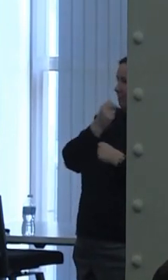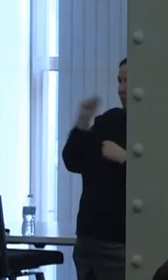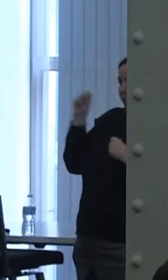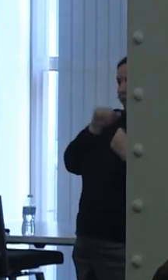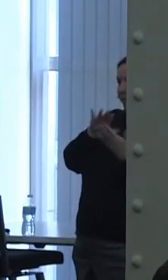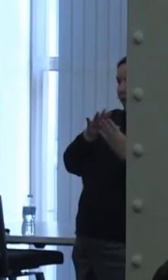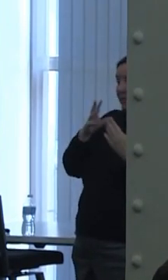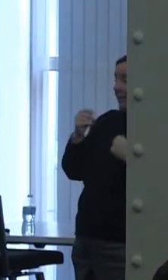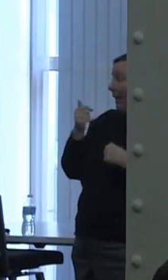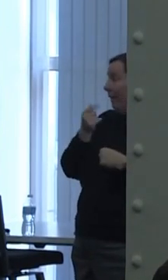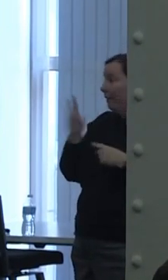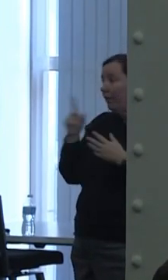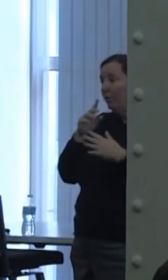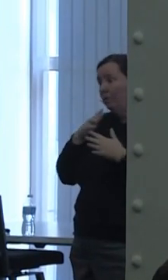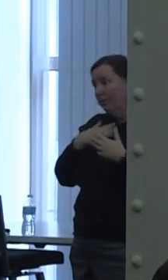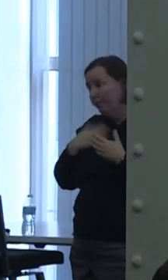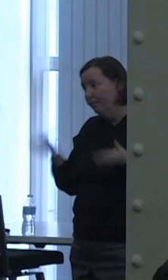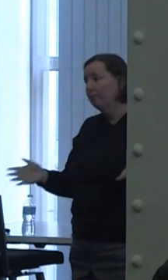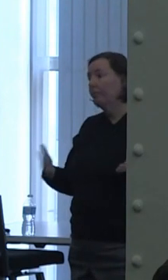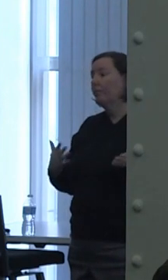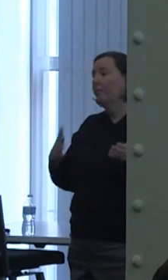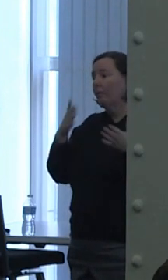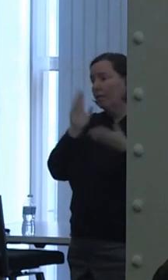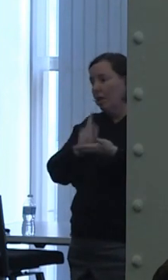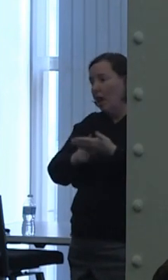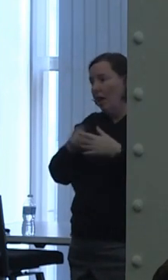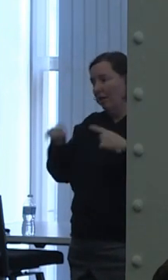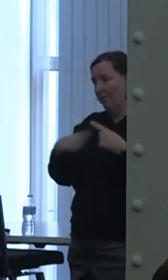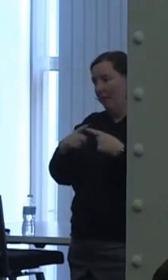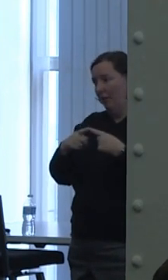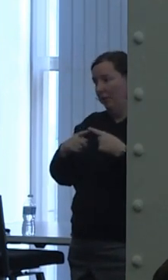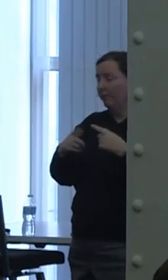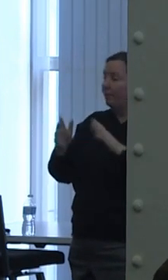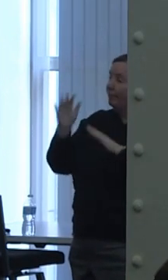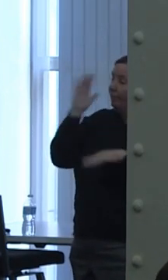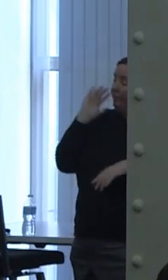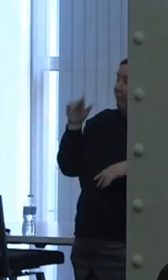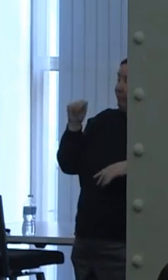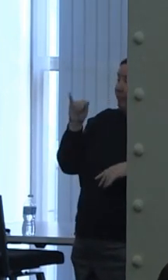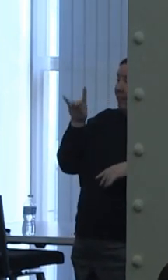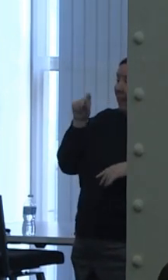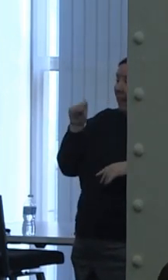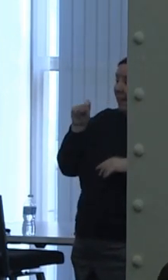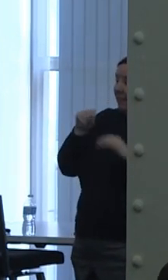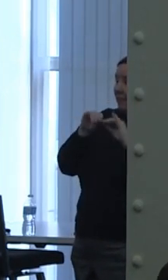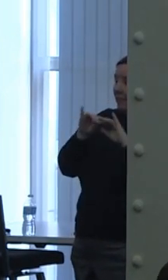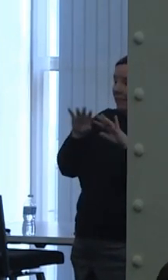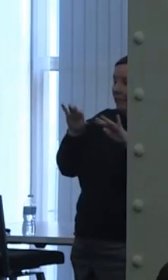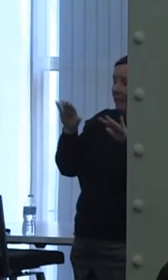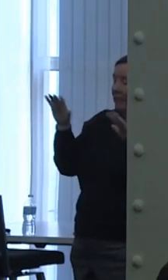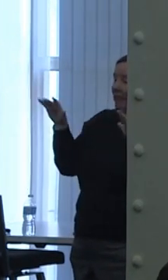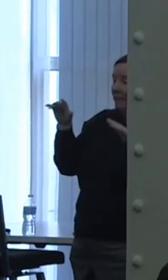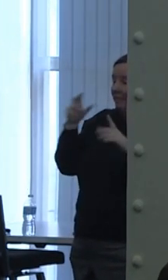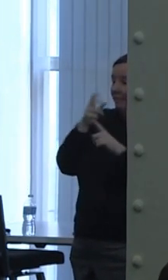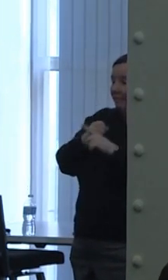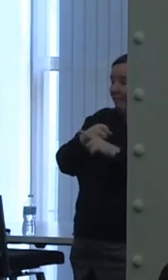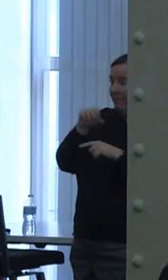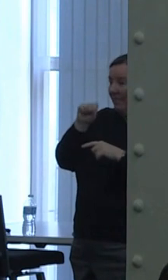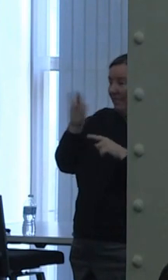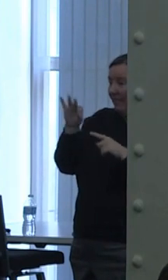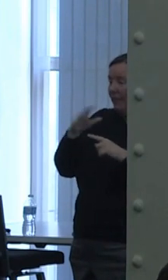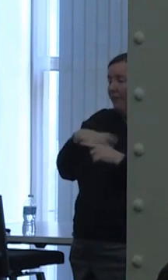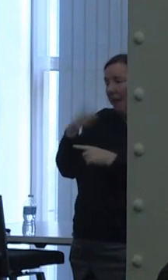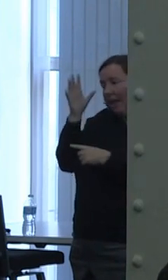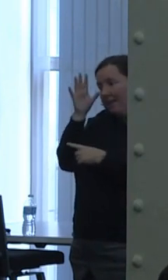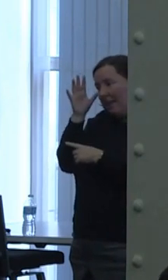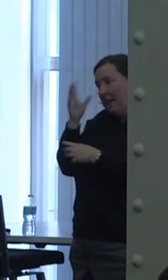in our movement talk about. In the early days of the AIDS virus hitting San Francisco, my dad lost